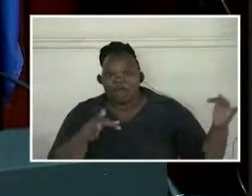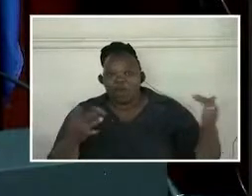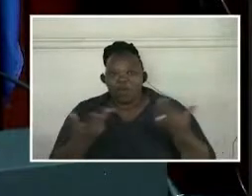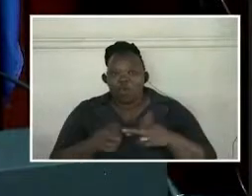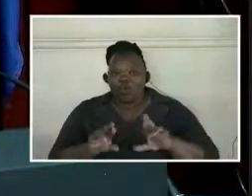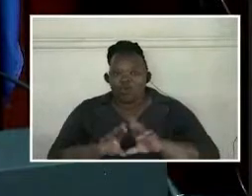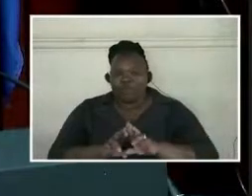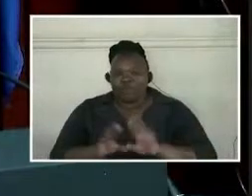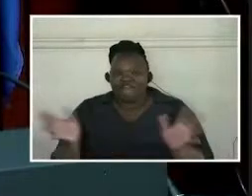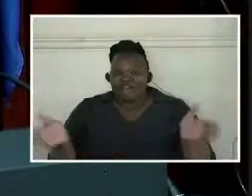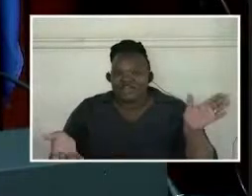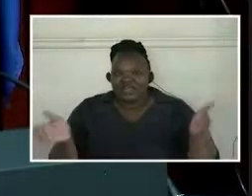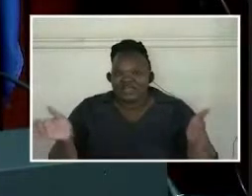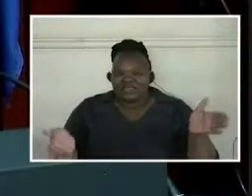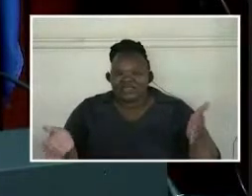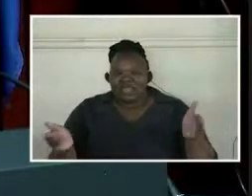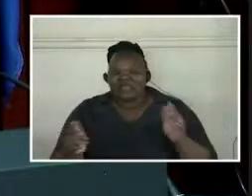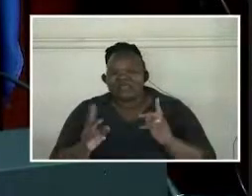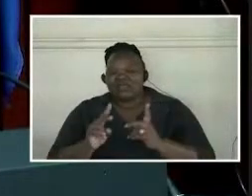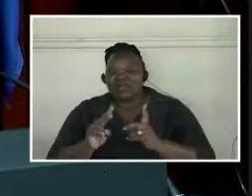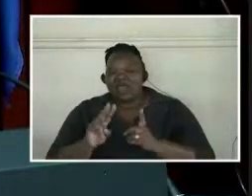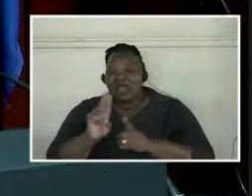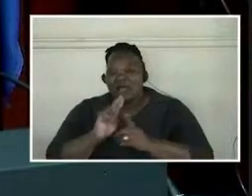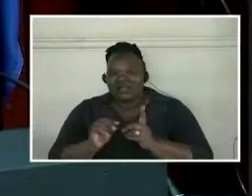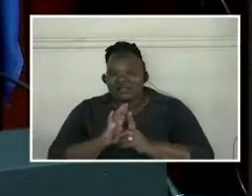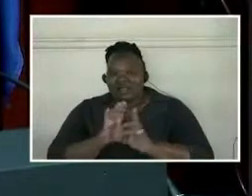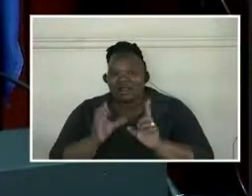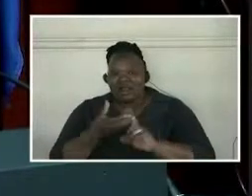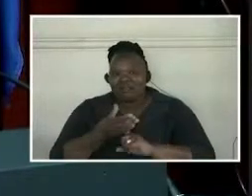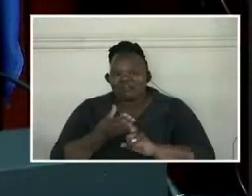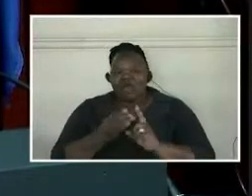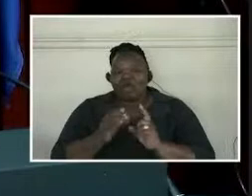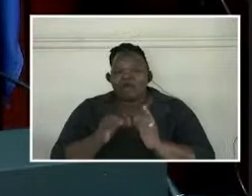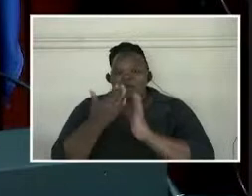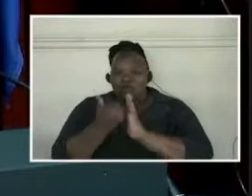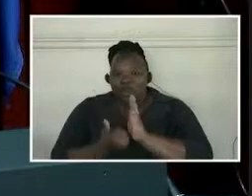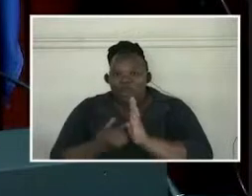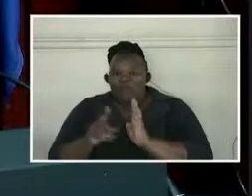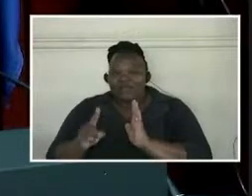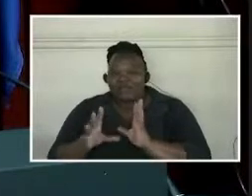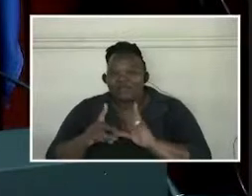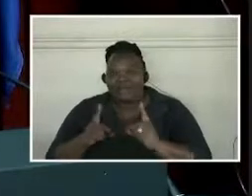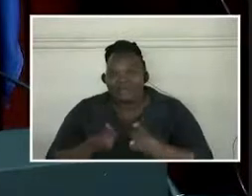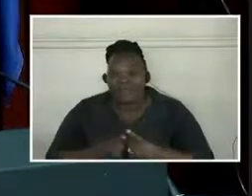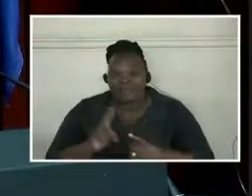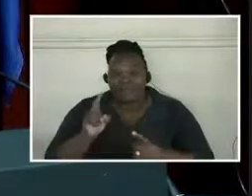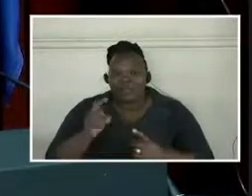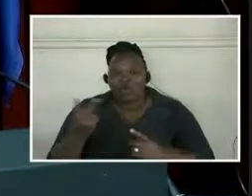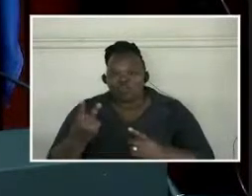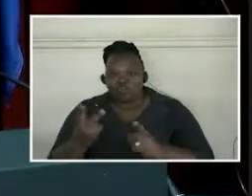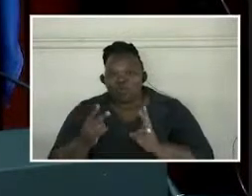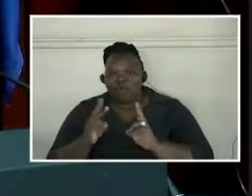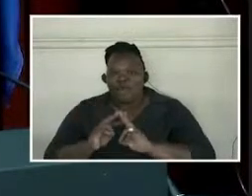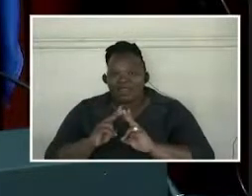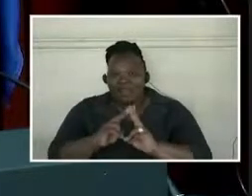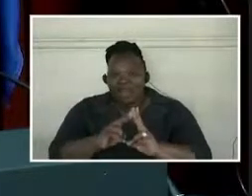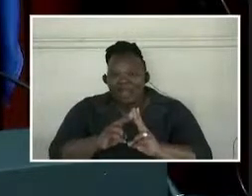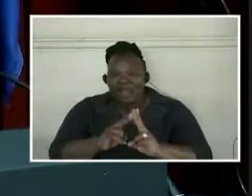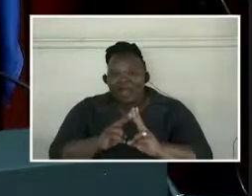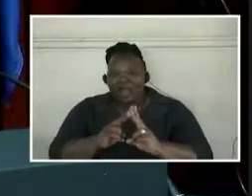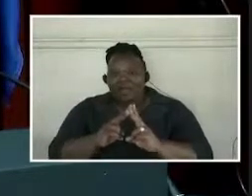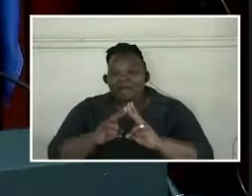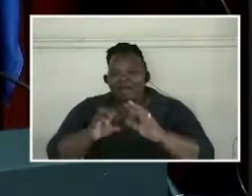facilitate work-based art and culture programs the department further partnered with the provincial